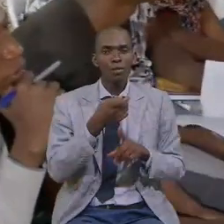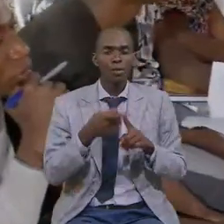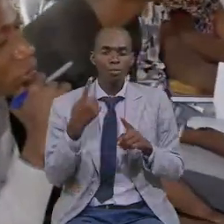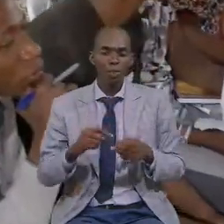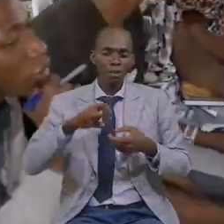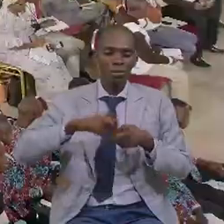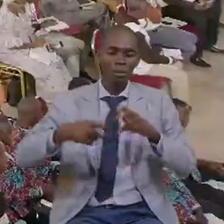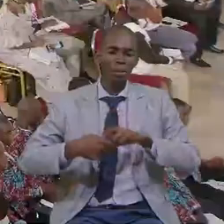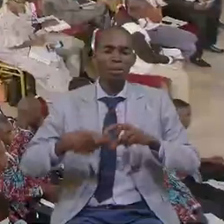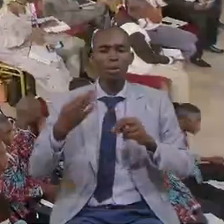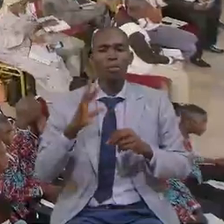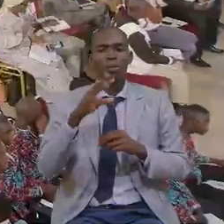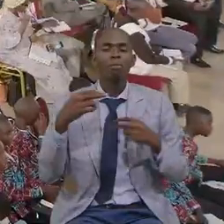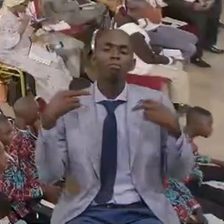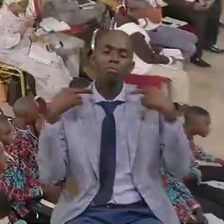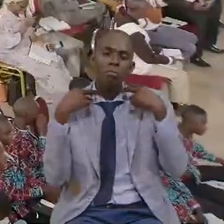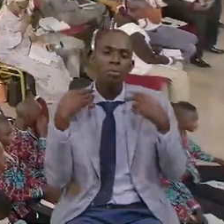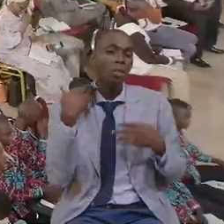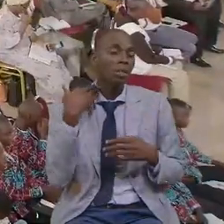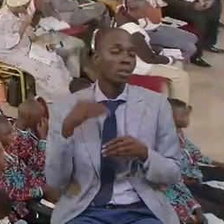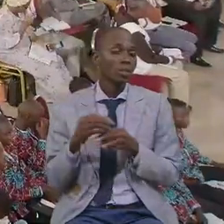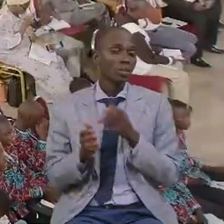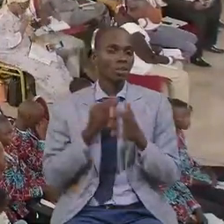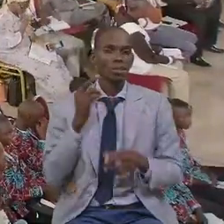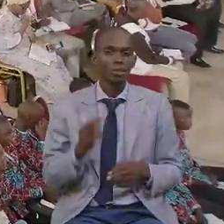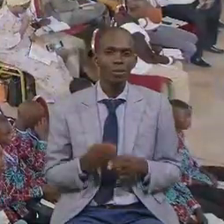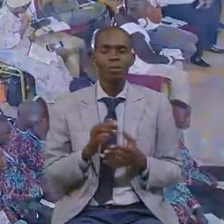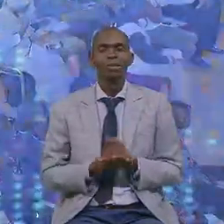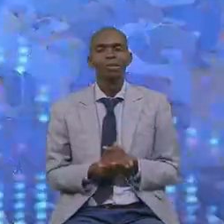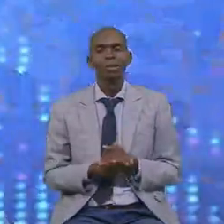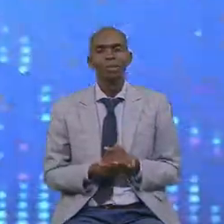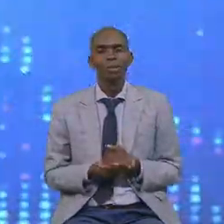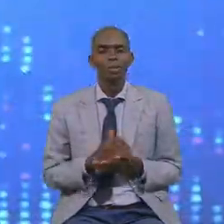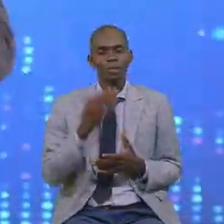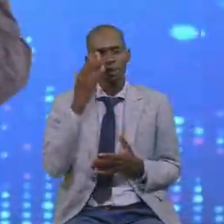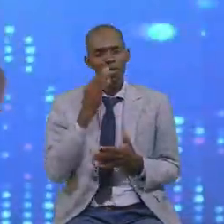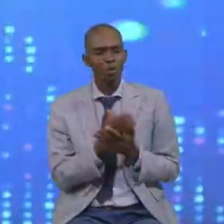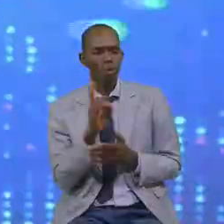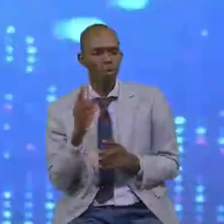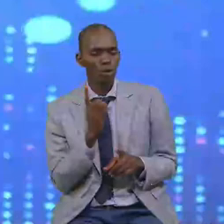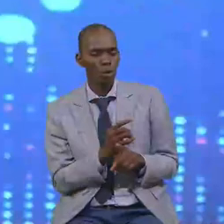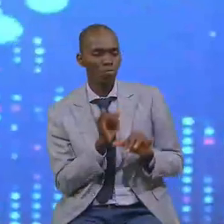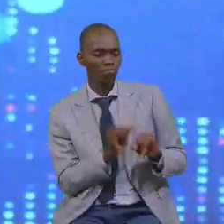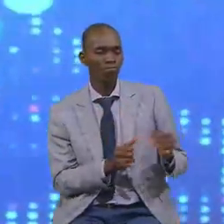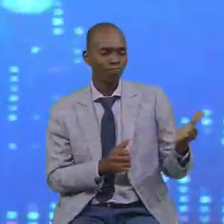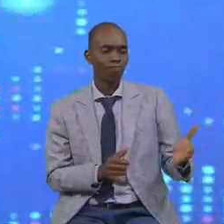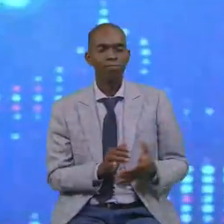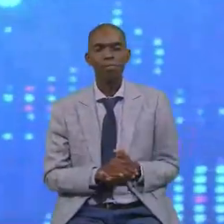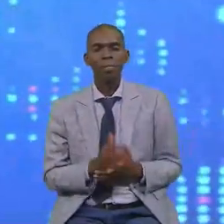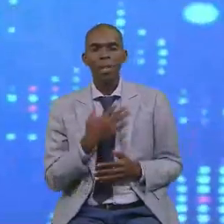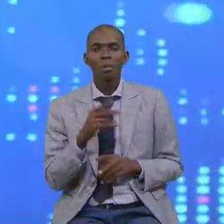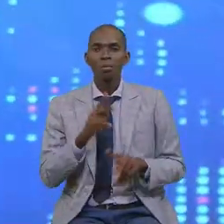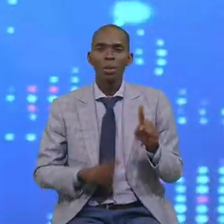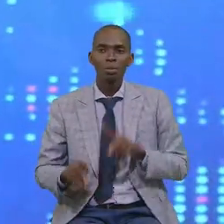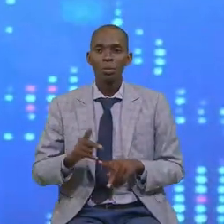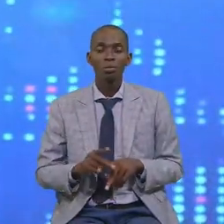your neck. How can somebody, you know, just there, and then people come, and